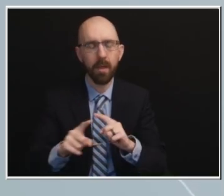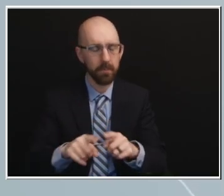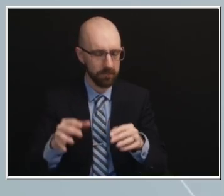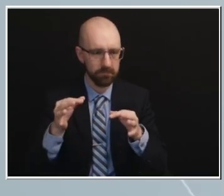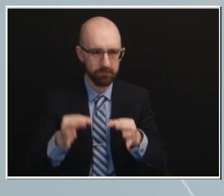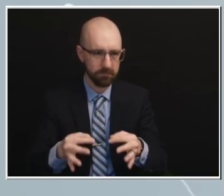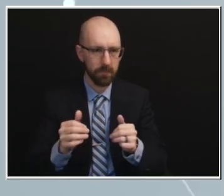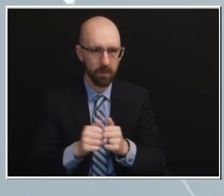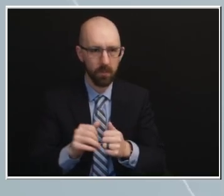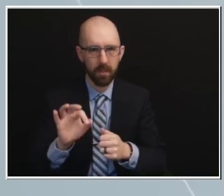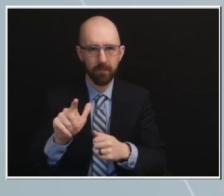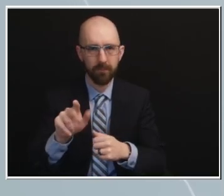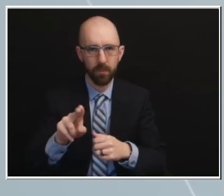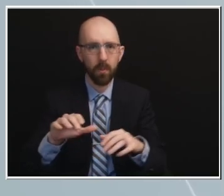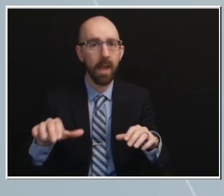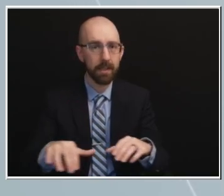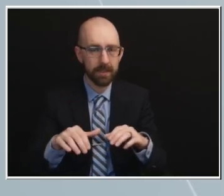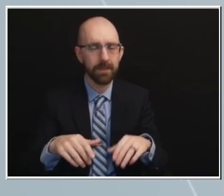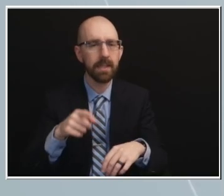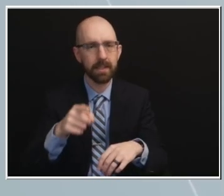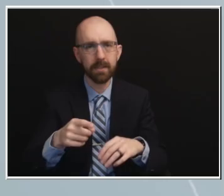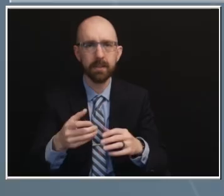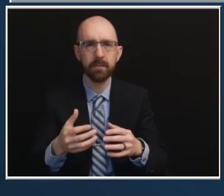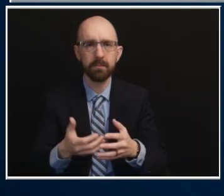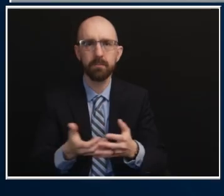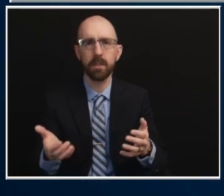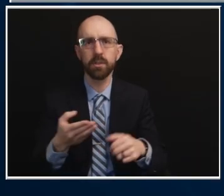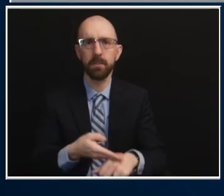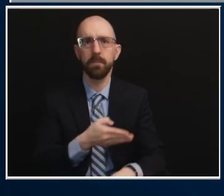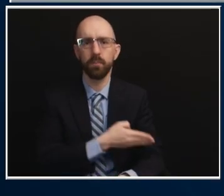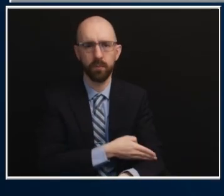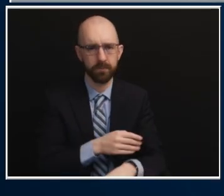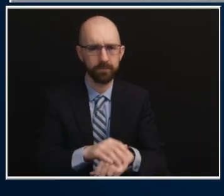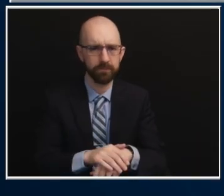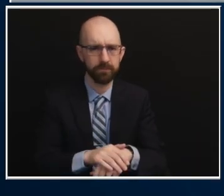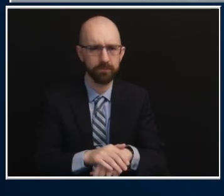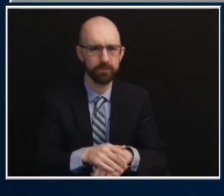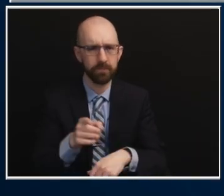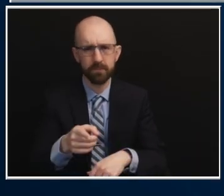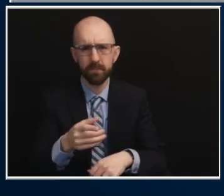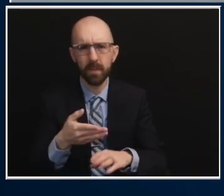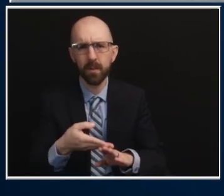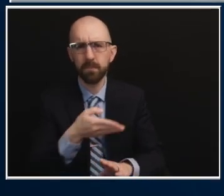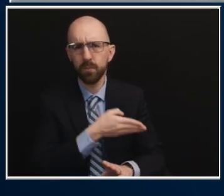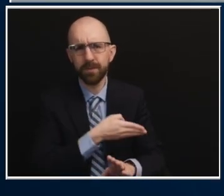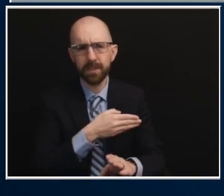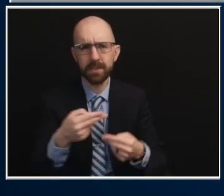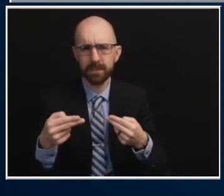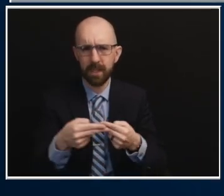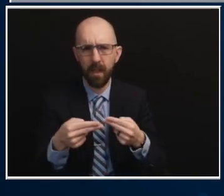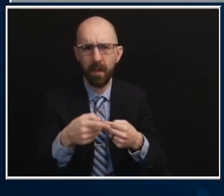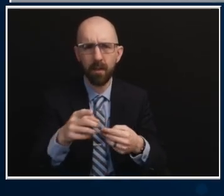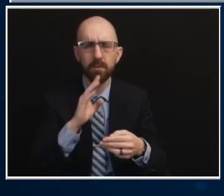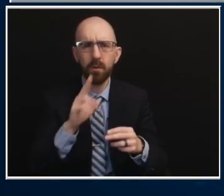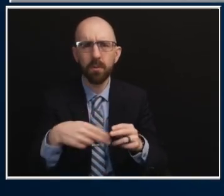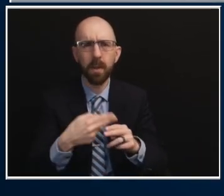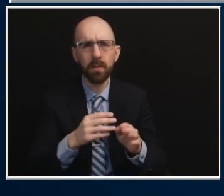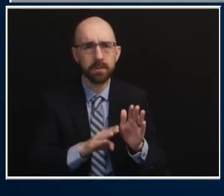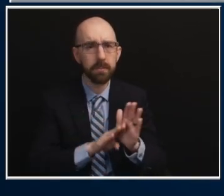influenza activity, it is much improved. Dana, the previous slide, it kind of showed a double spike last